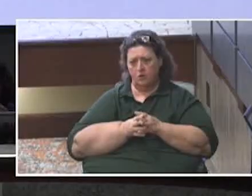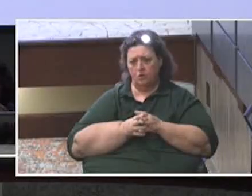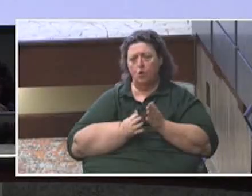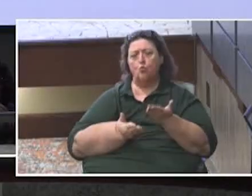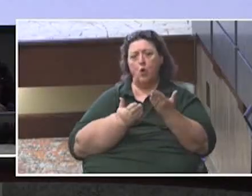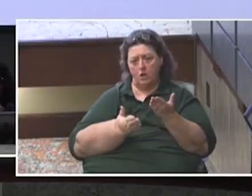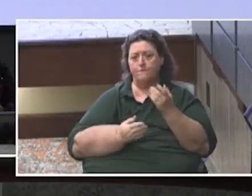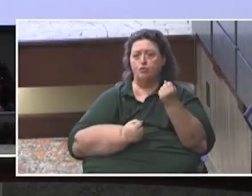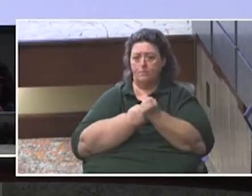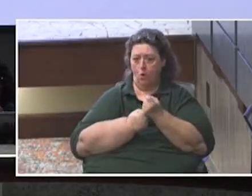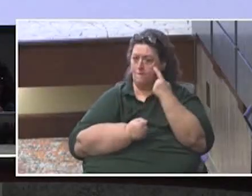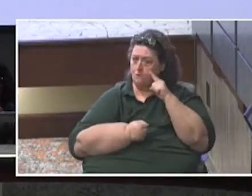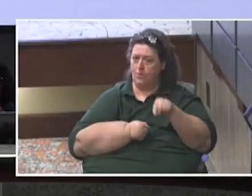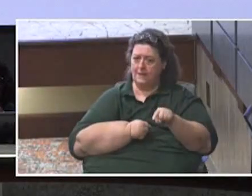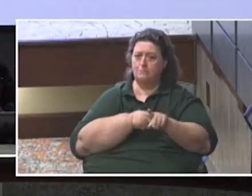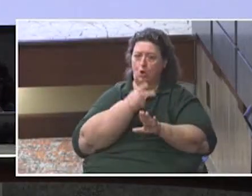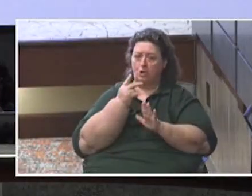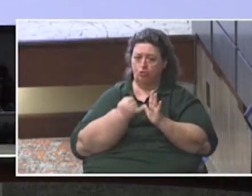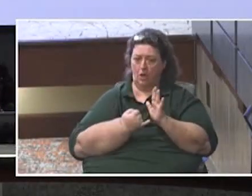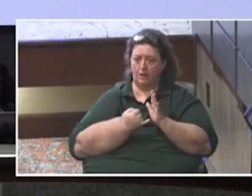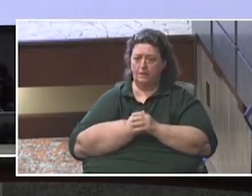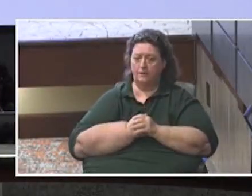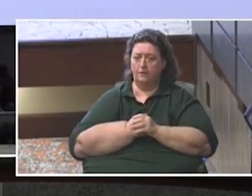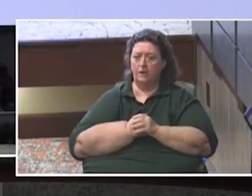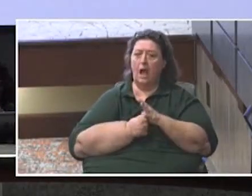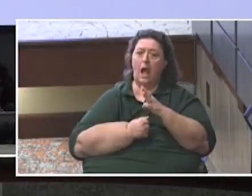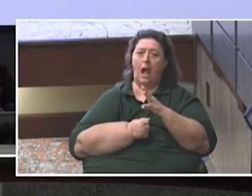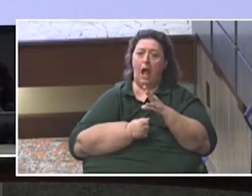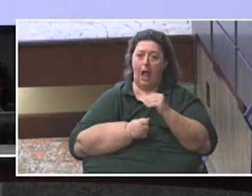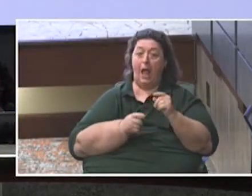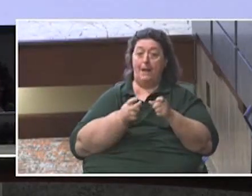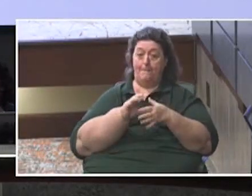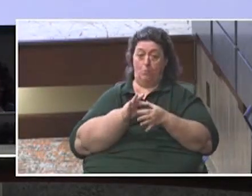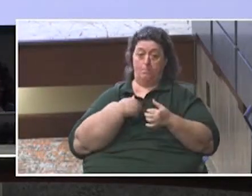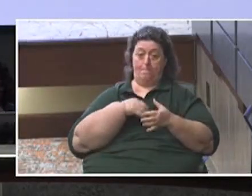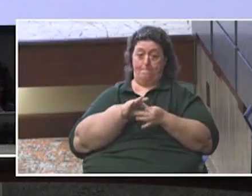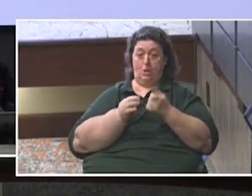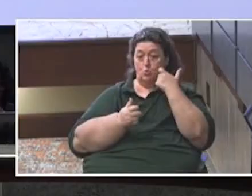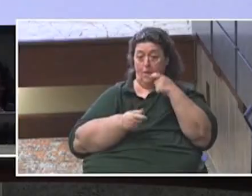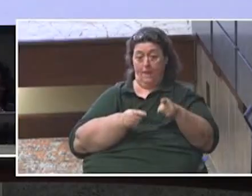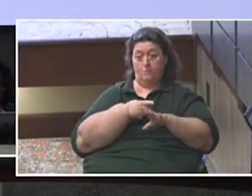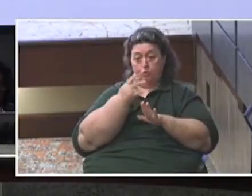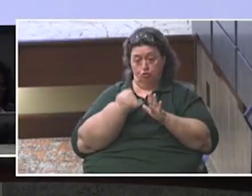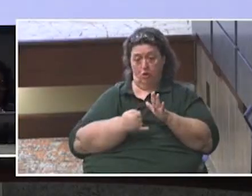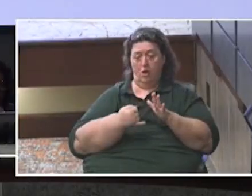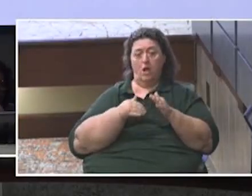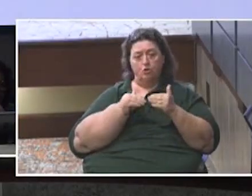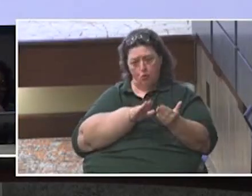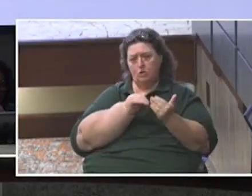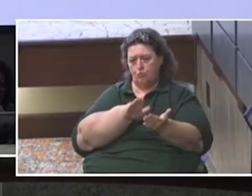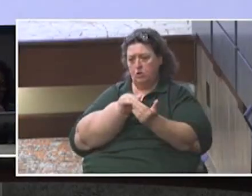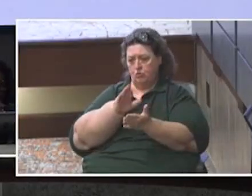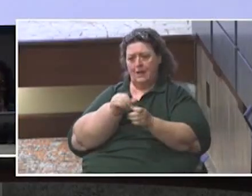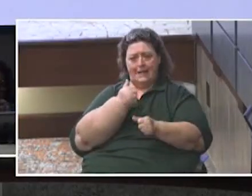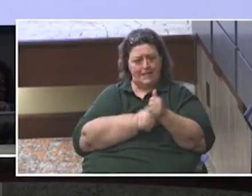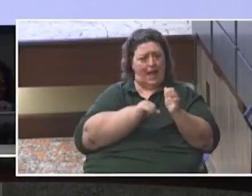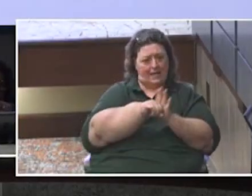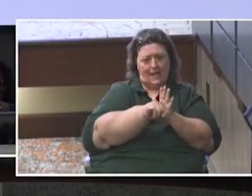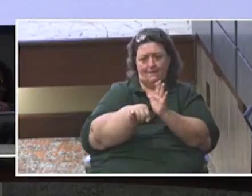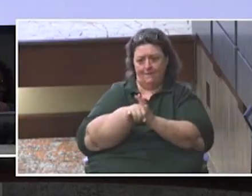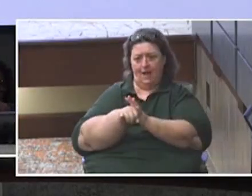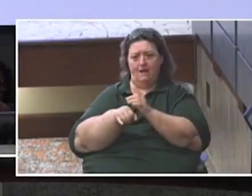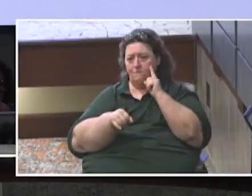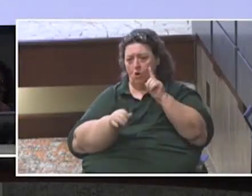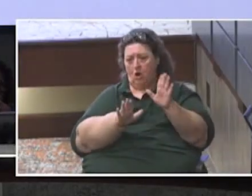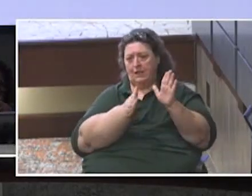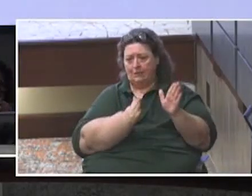resolutions of support for each project. As mentioned previously, these projects address needs identified in the strategic